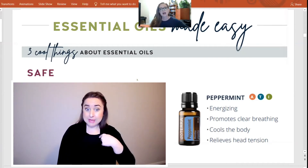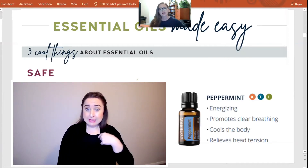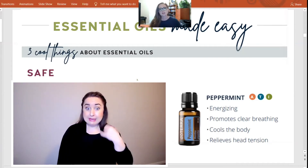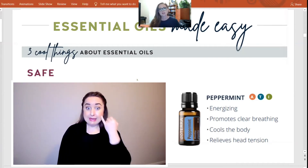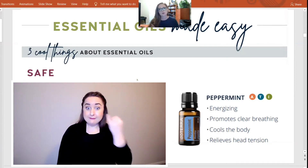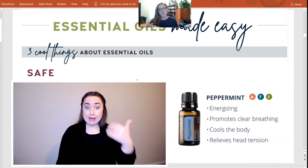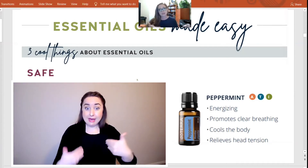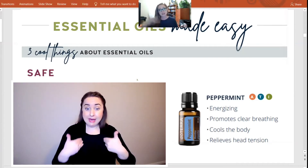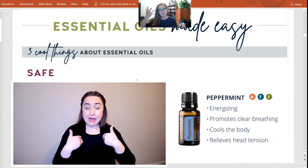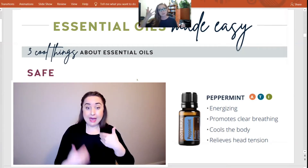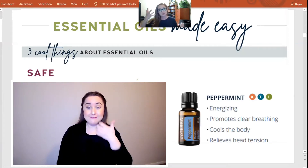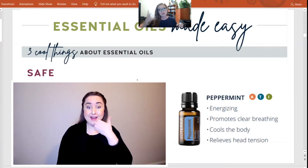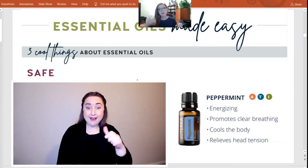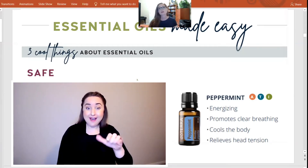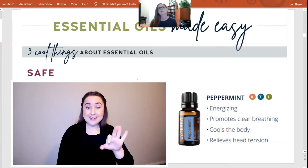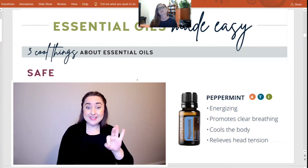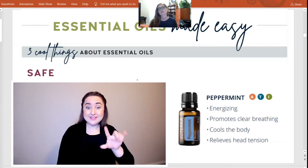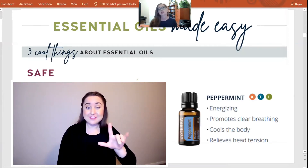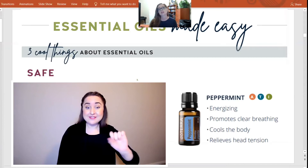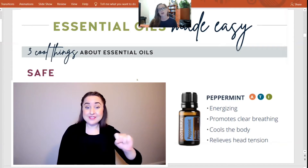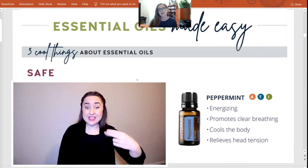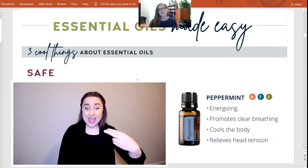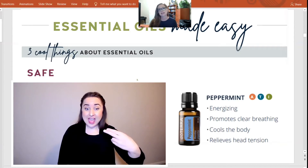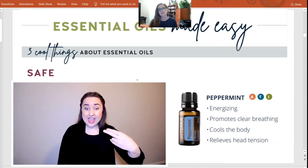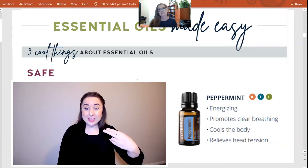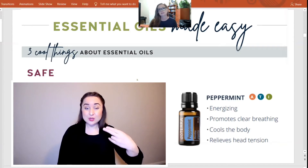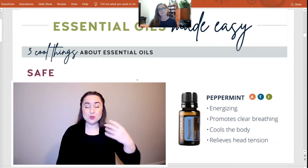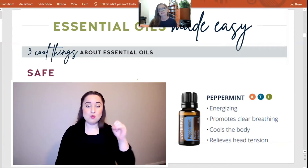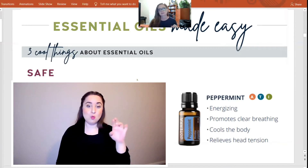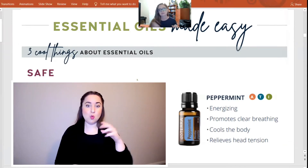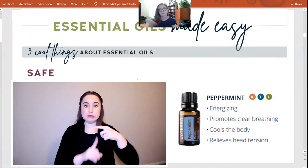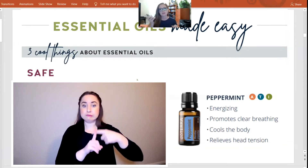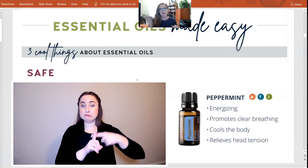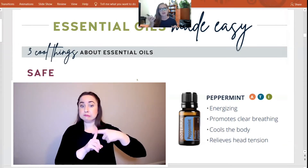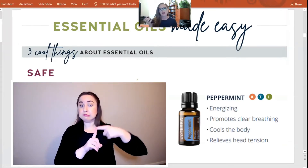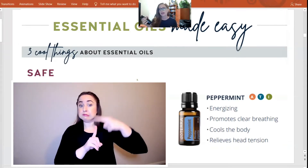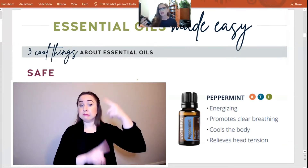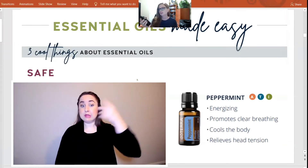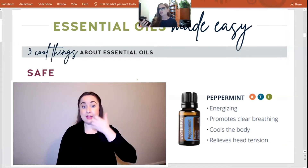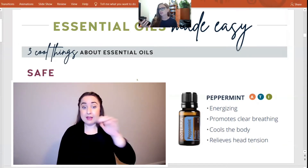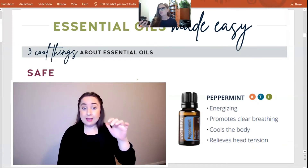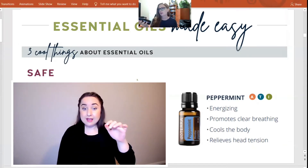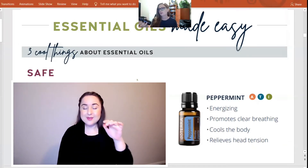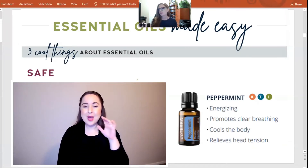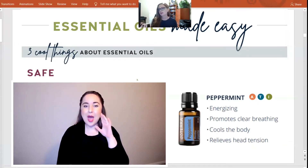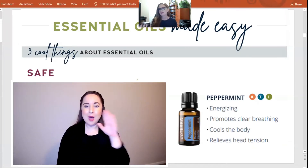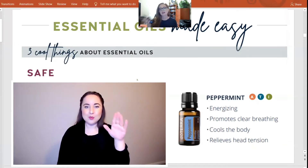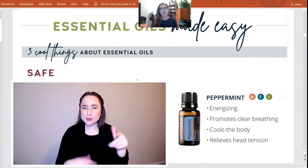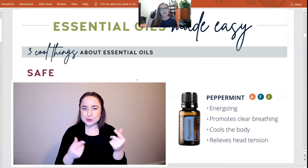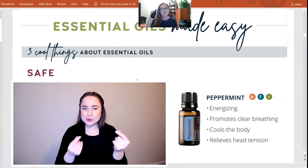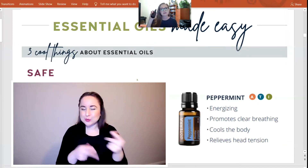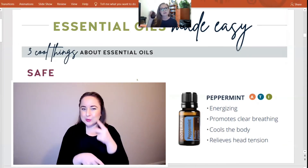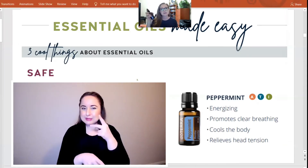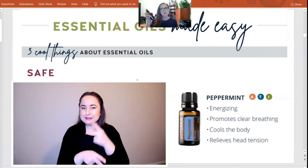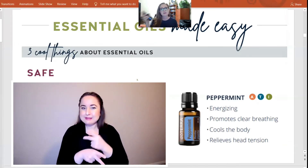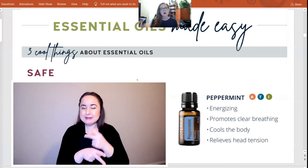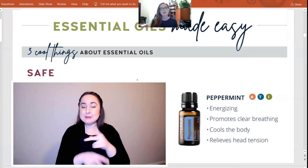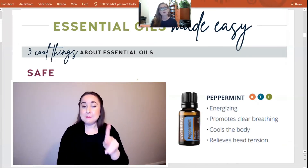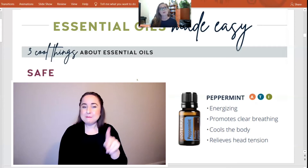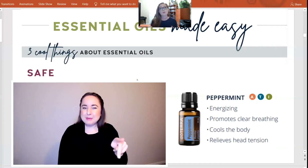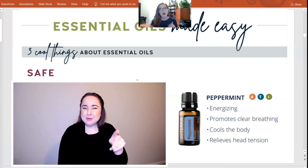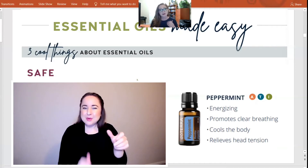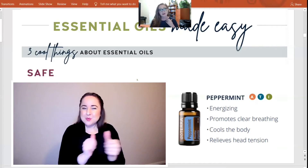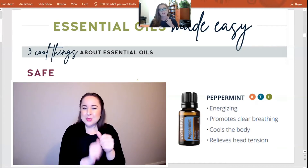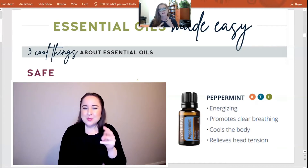hot flash or my temperature is rising, I actually keep peppermint in a little spray